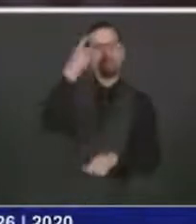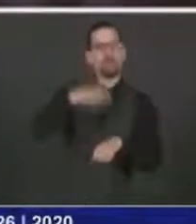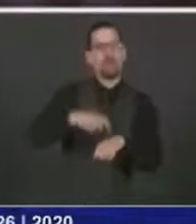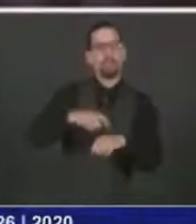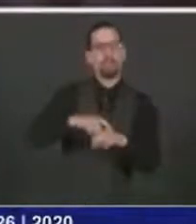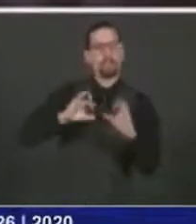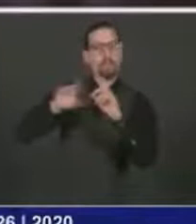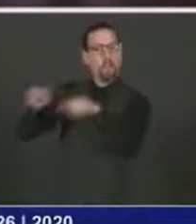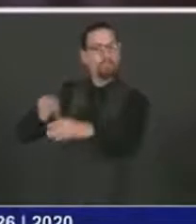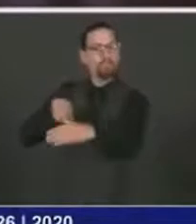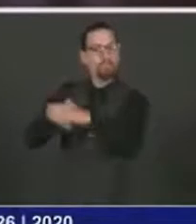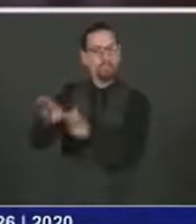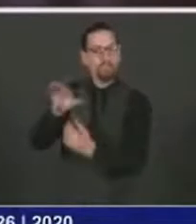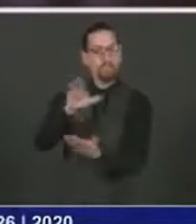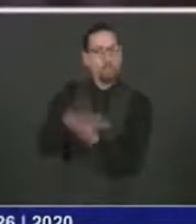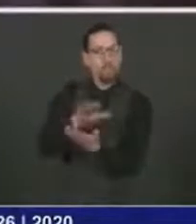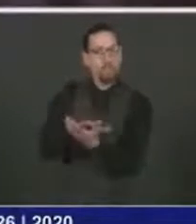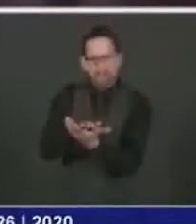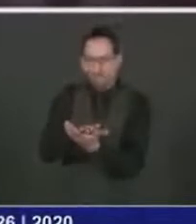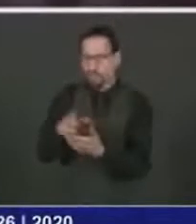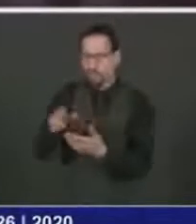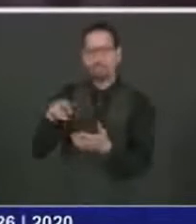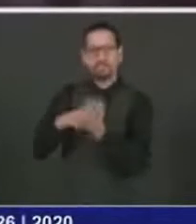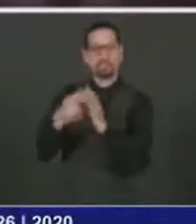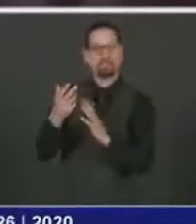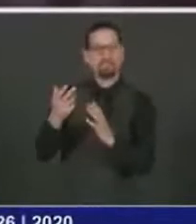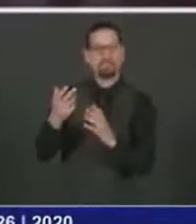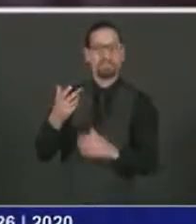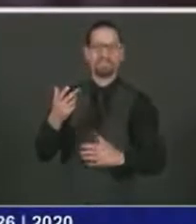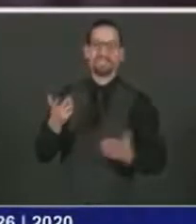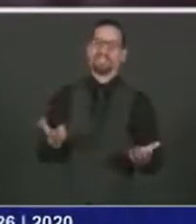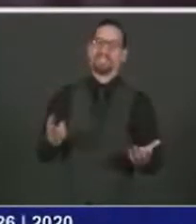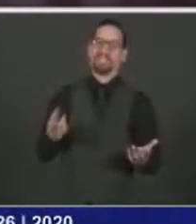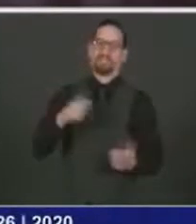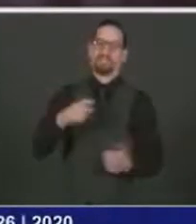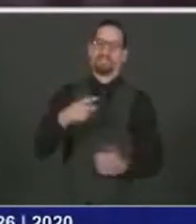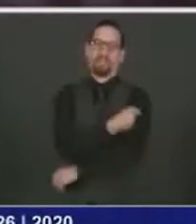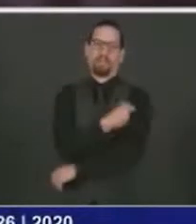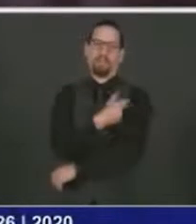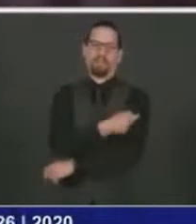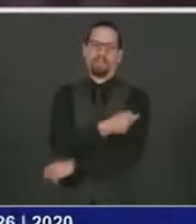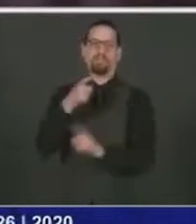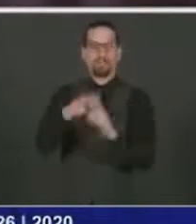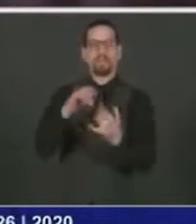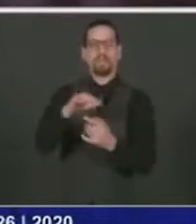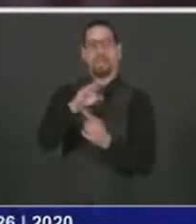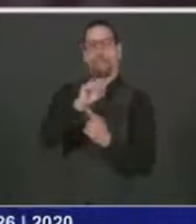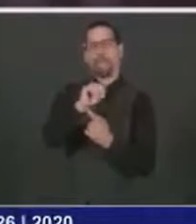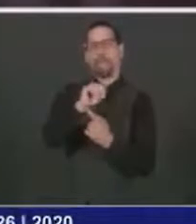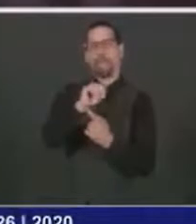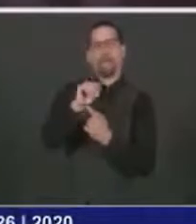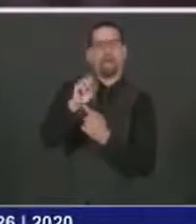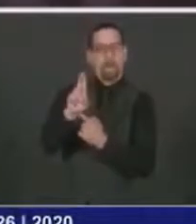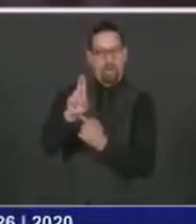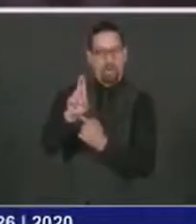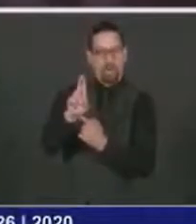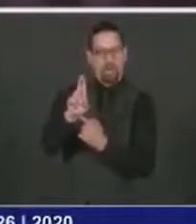one of them has their measles, mumps, rubella vaccine shot. The MMR must get that